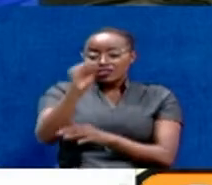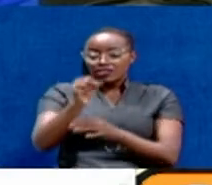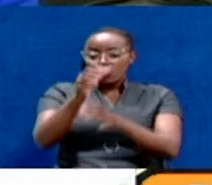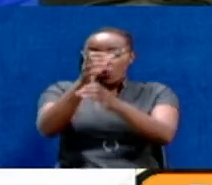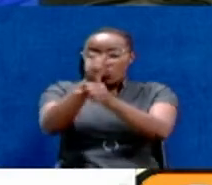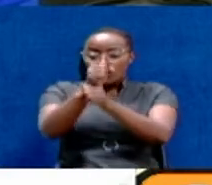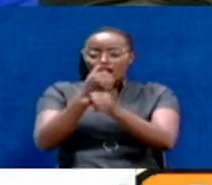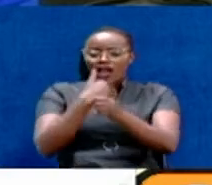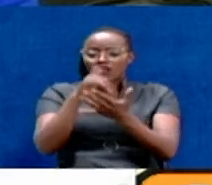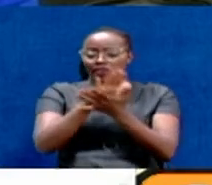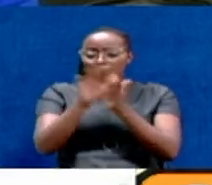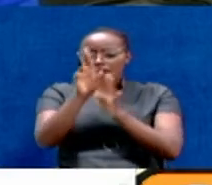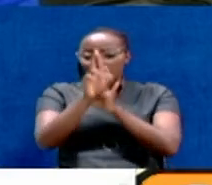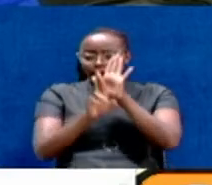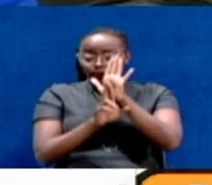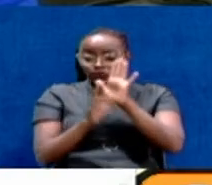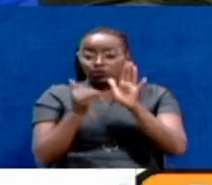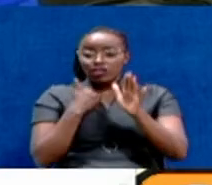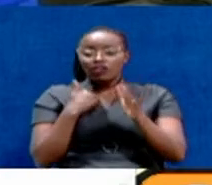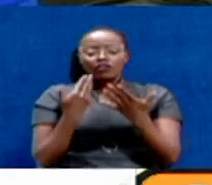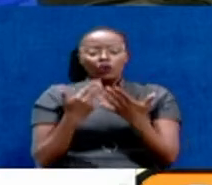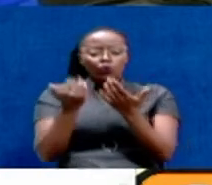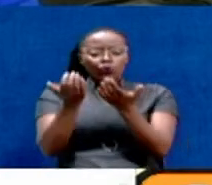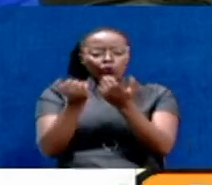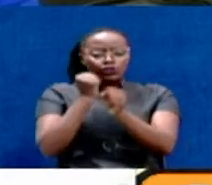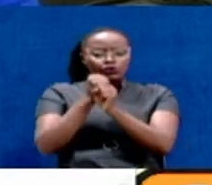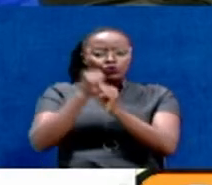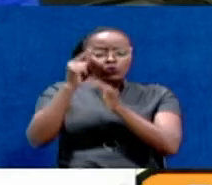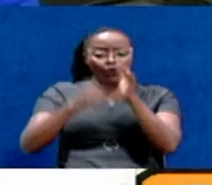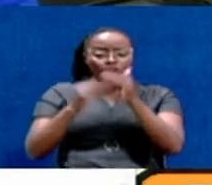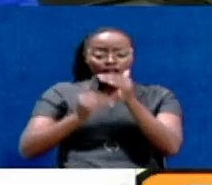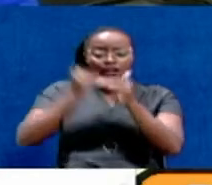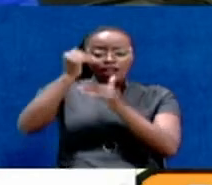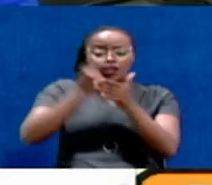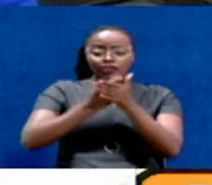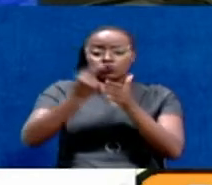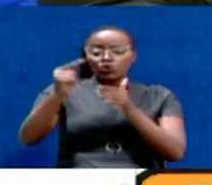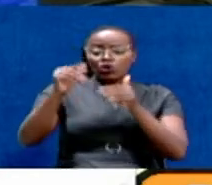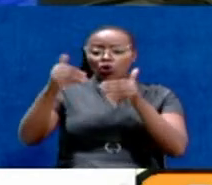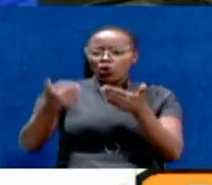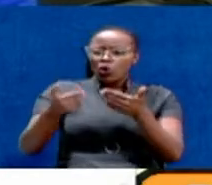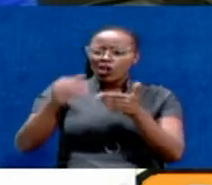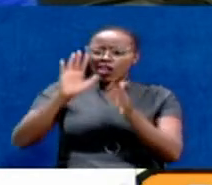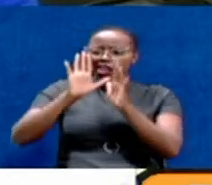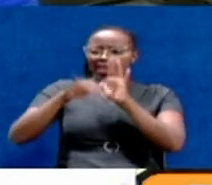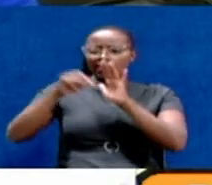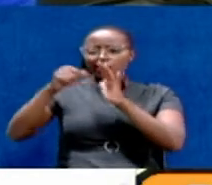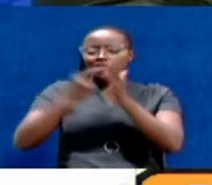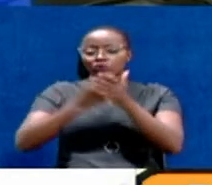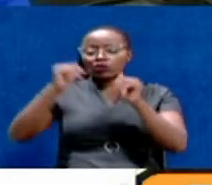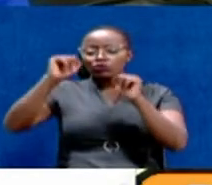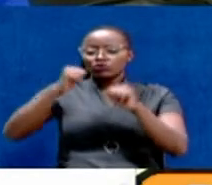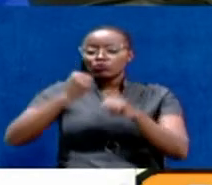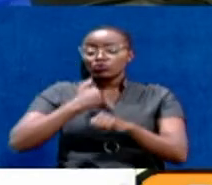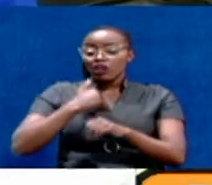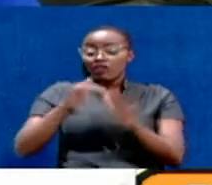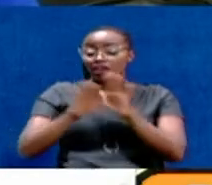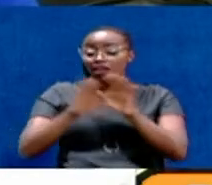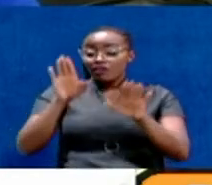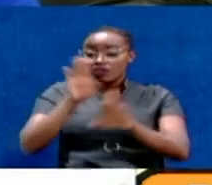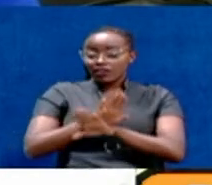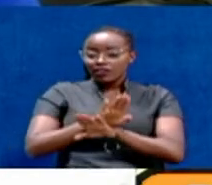come up with the minimum protocols and what needs to be done. By next week or later this week, we should be able to have everything in